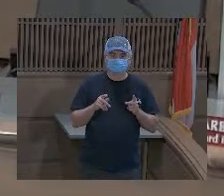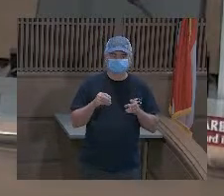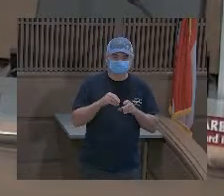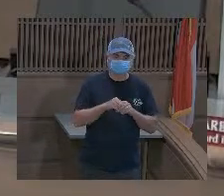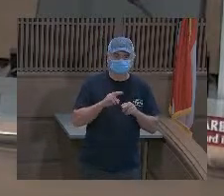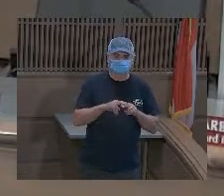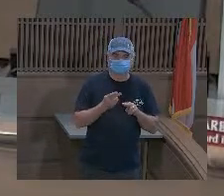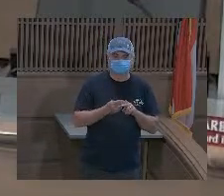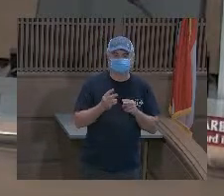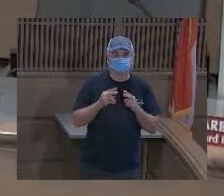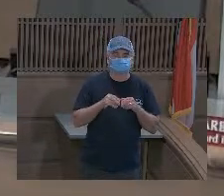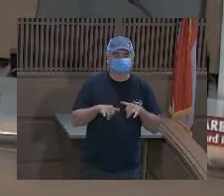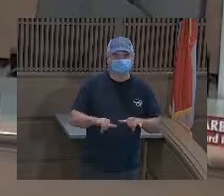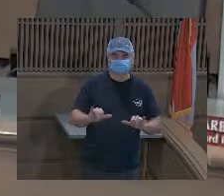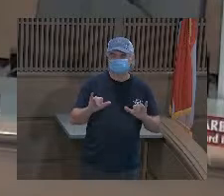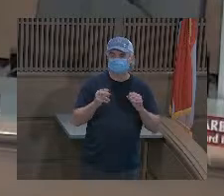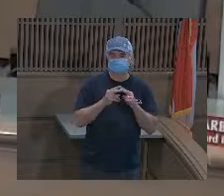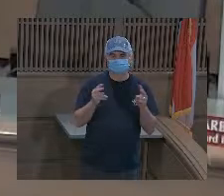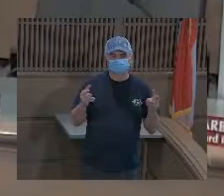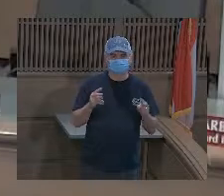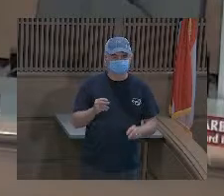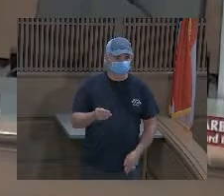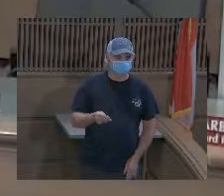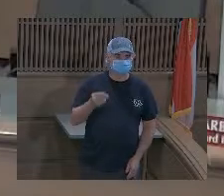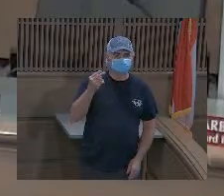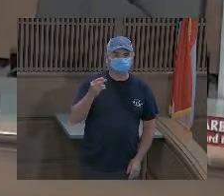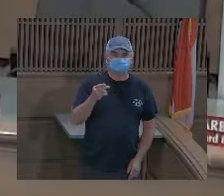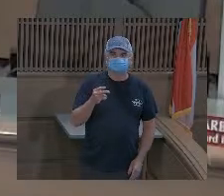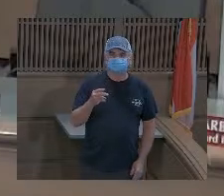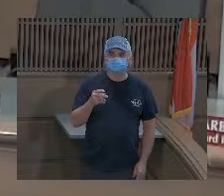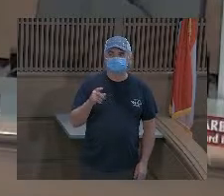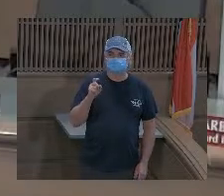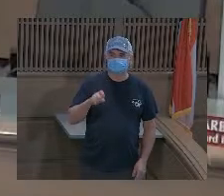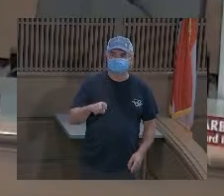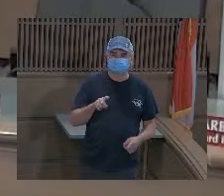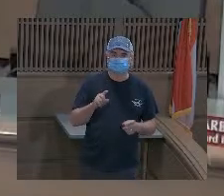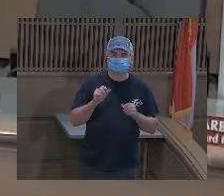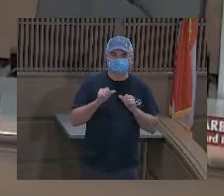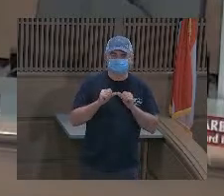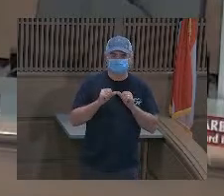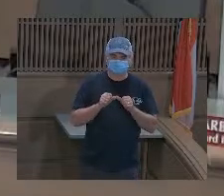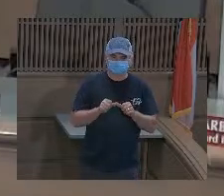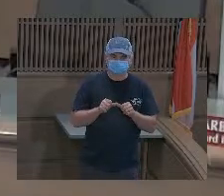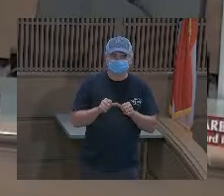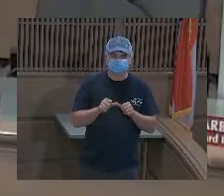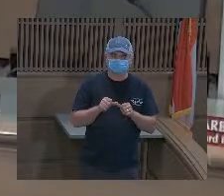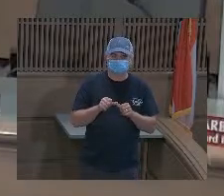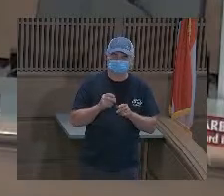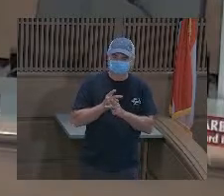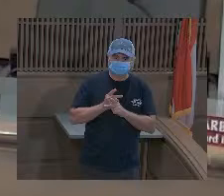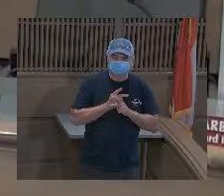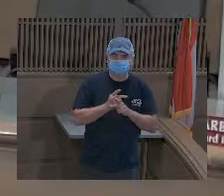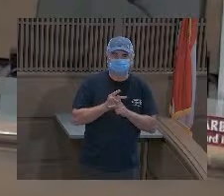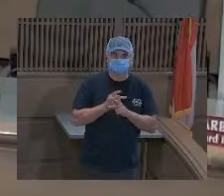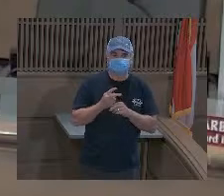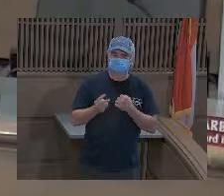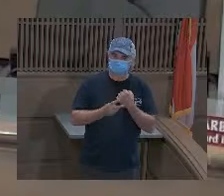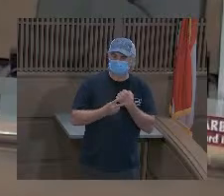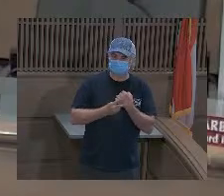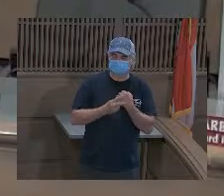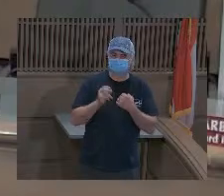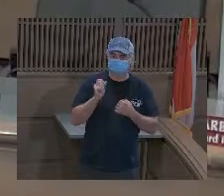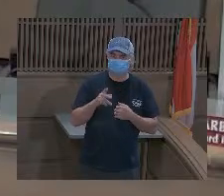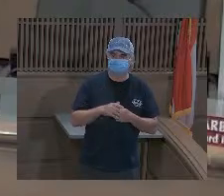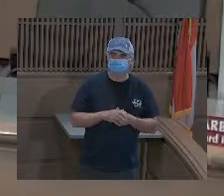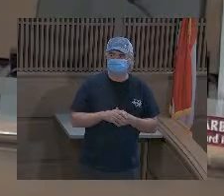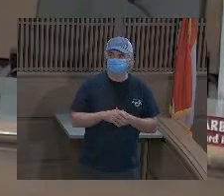are so high that we need to continue to be vigilant at this time. I want to